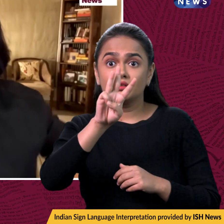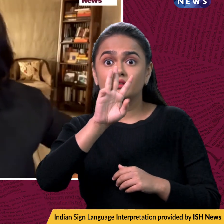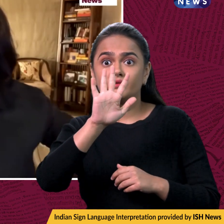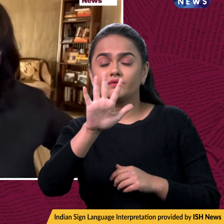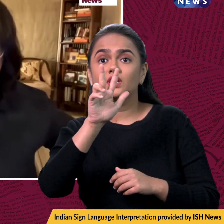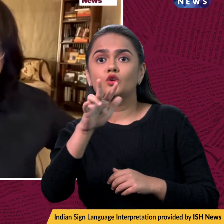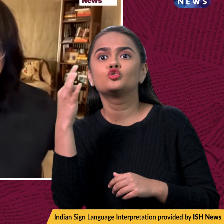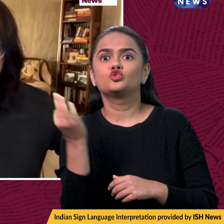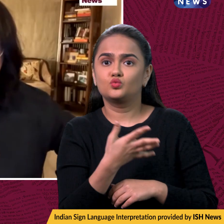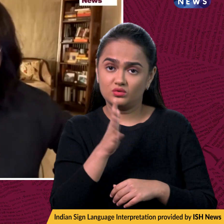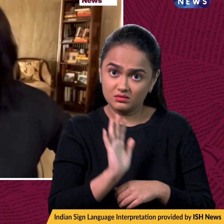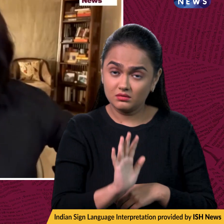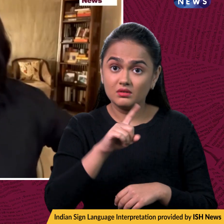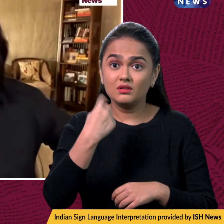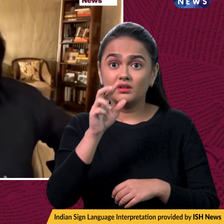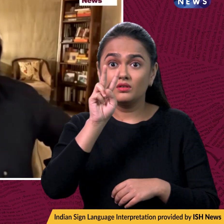6,358 new cases,